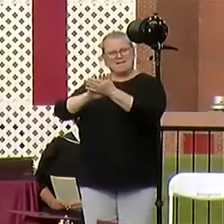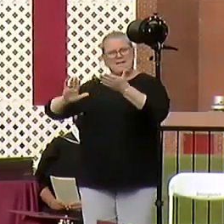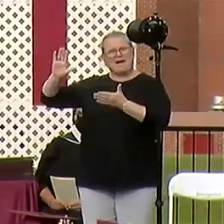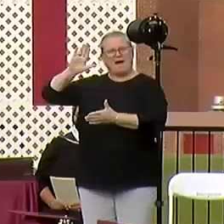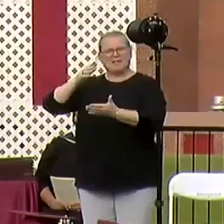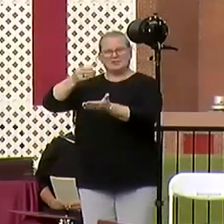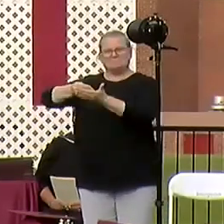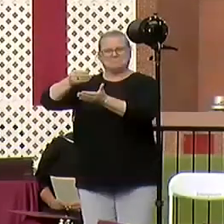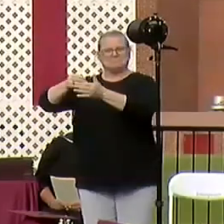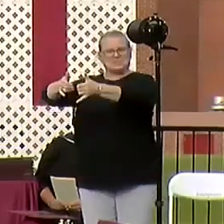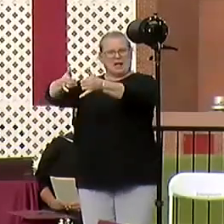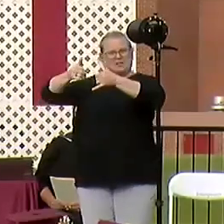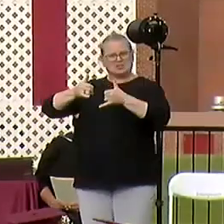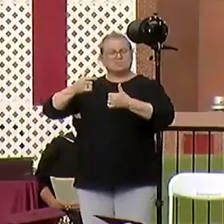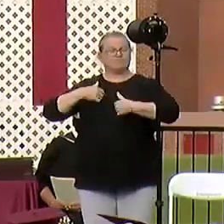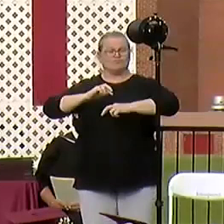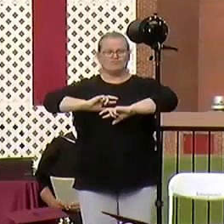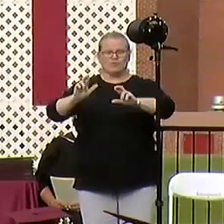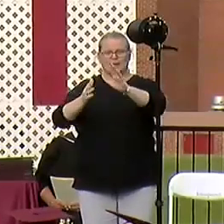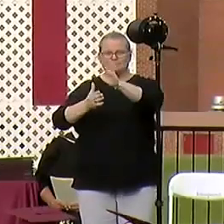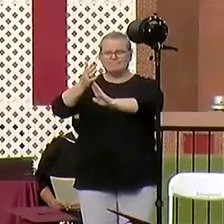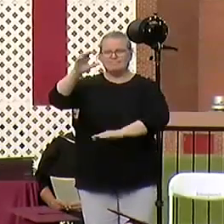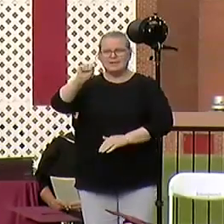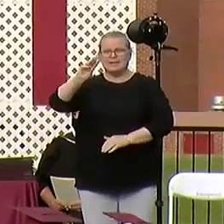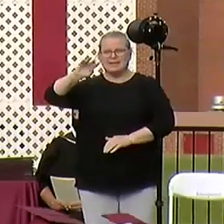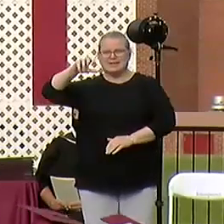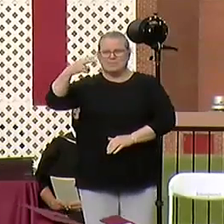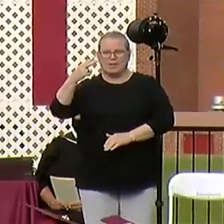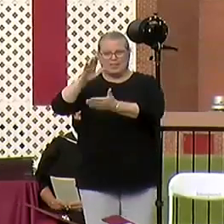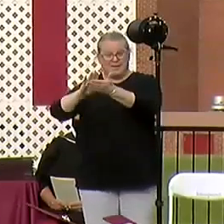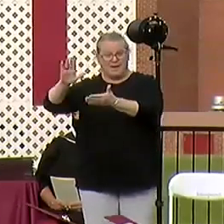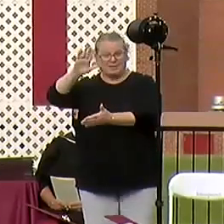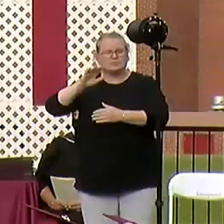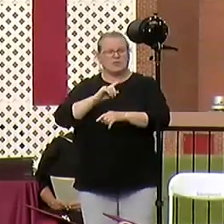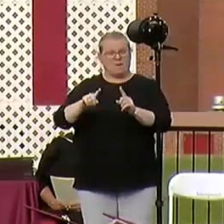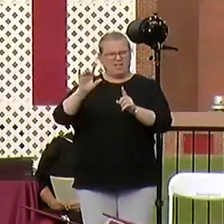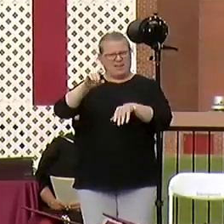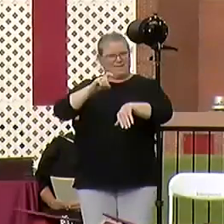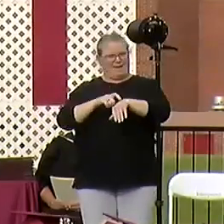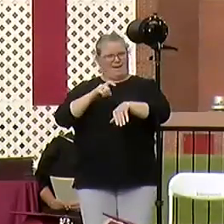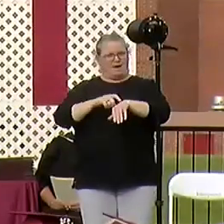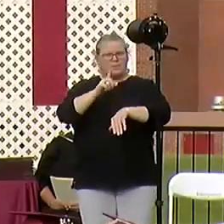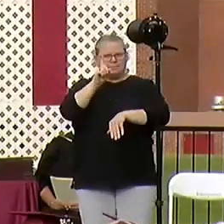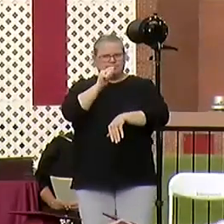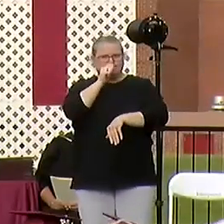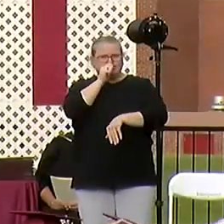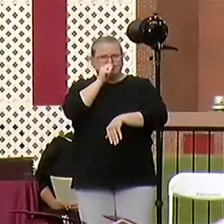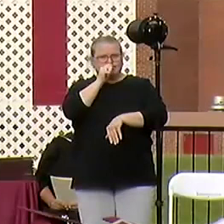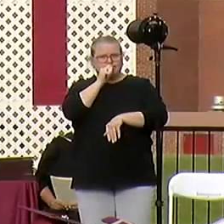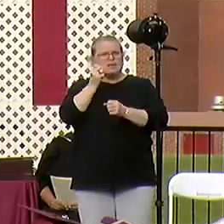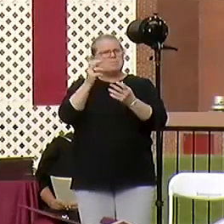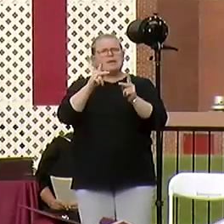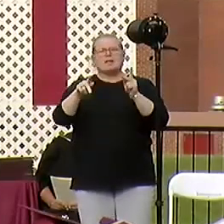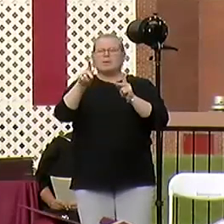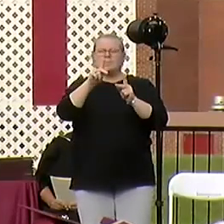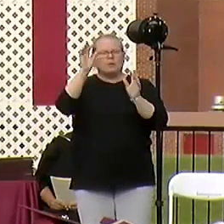College. But I had a secret that few people knew. My parents had separated